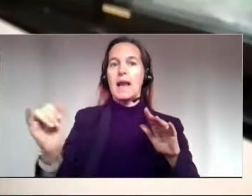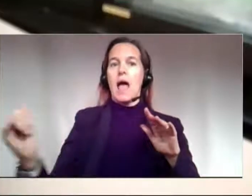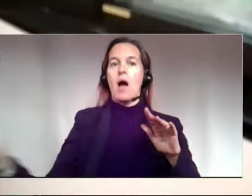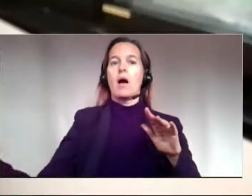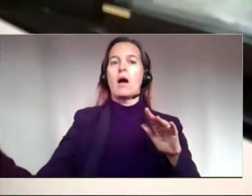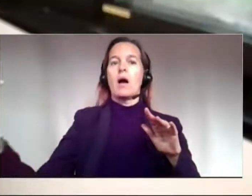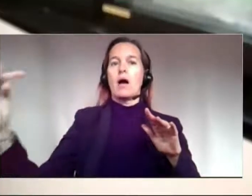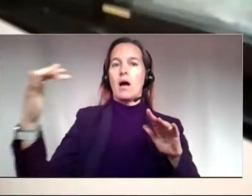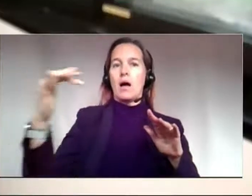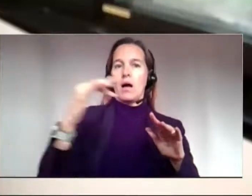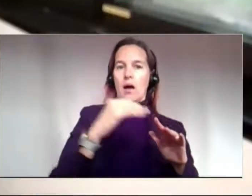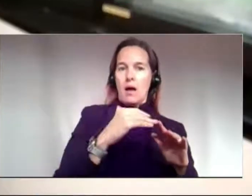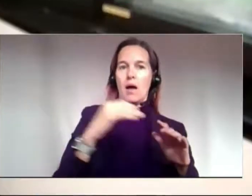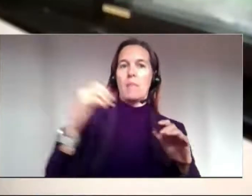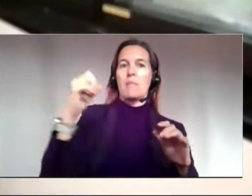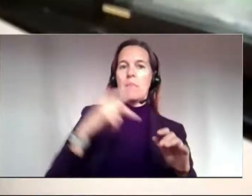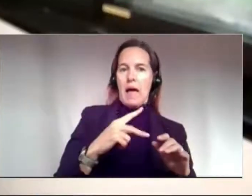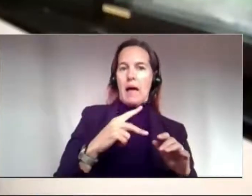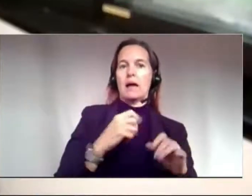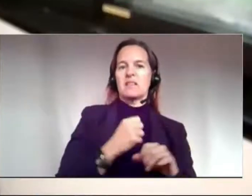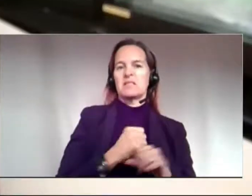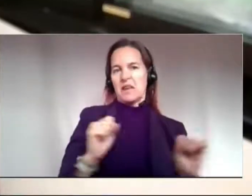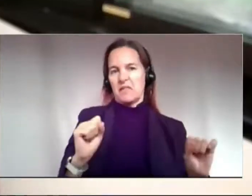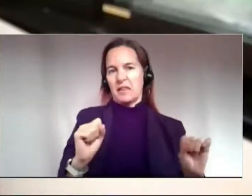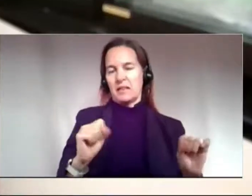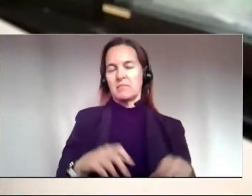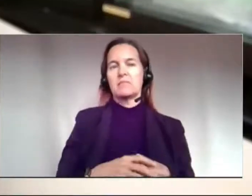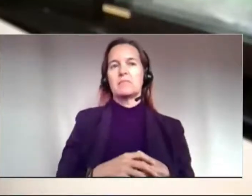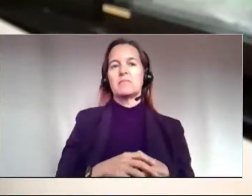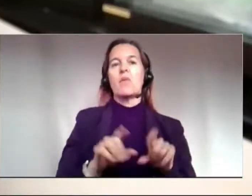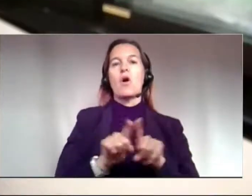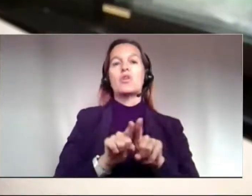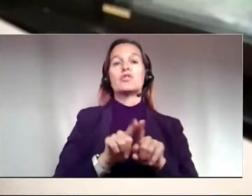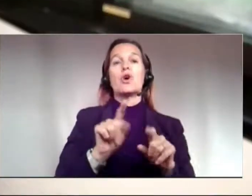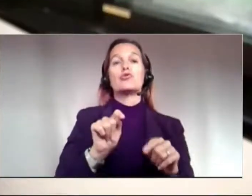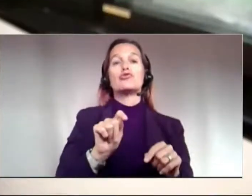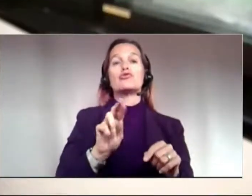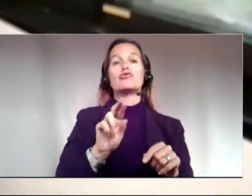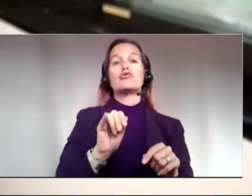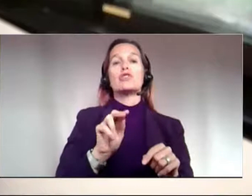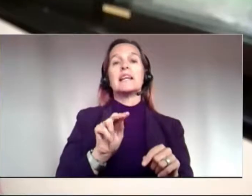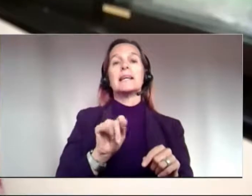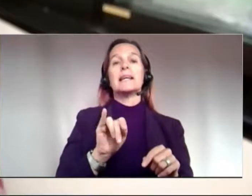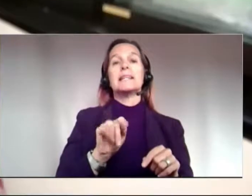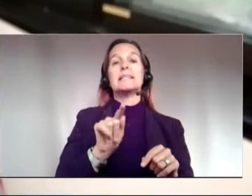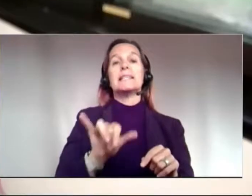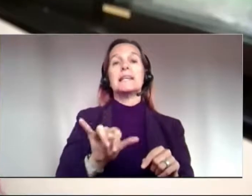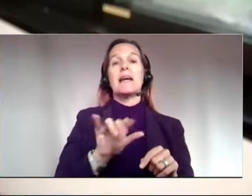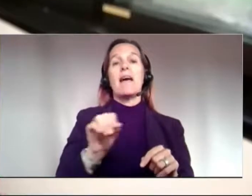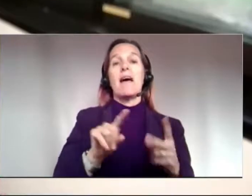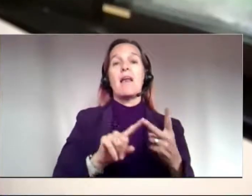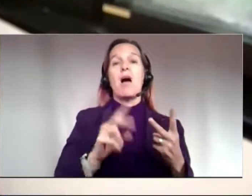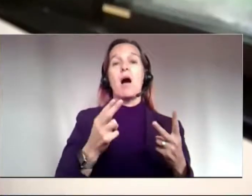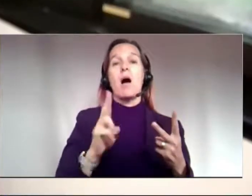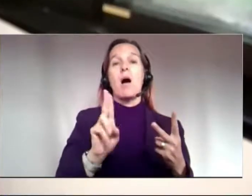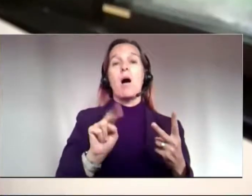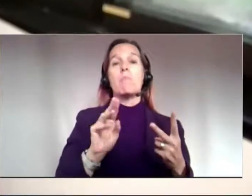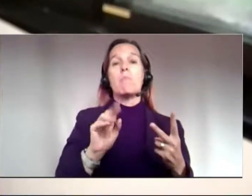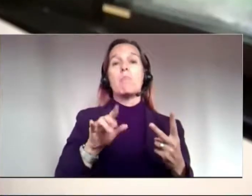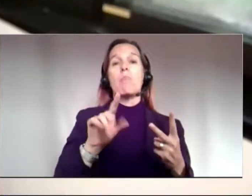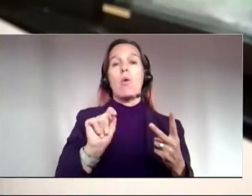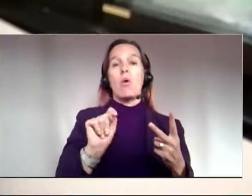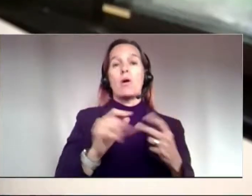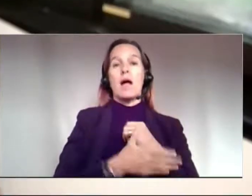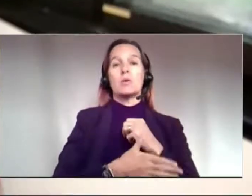that area safely. Also, Trinity and Humboldt counties were also evacuated, and they had to pass